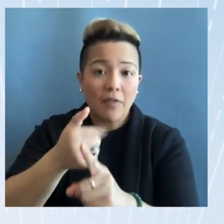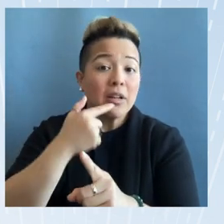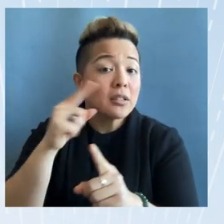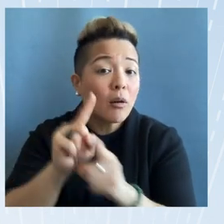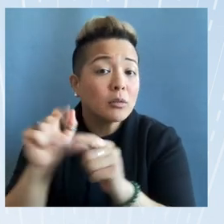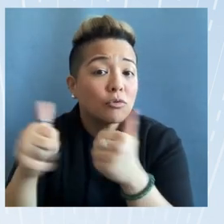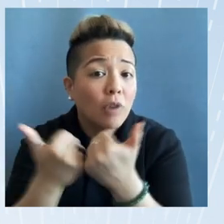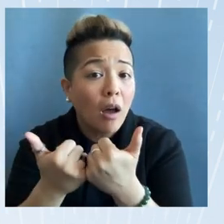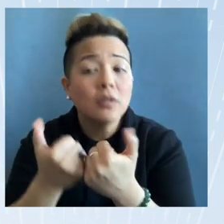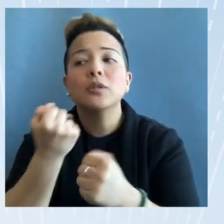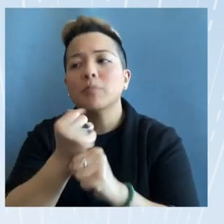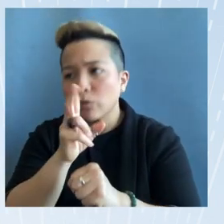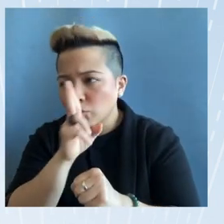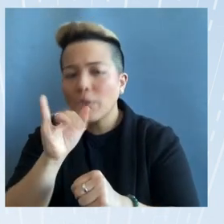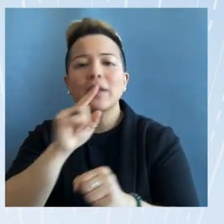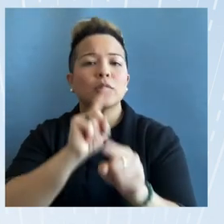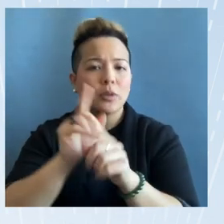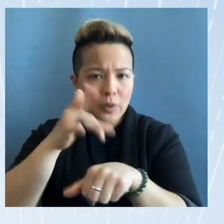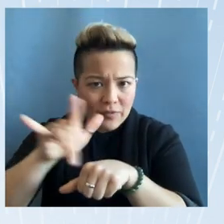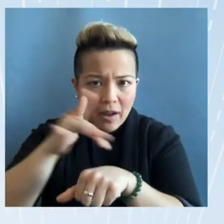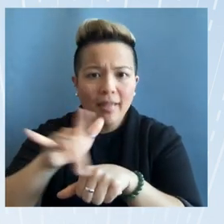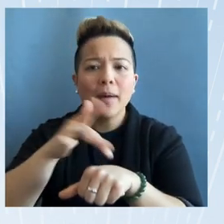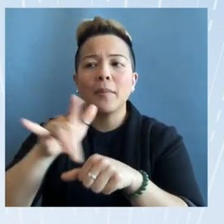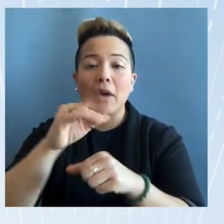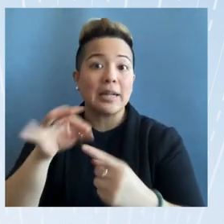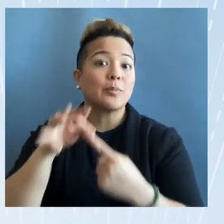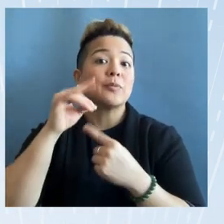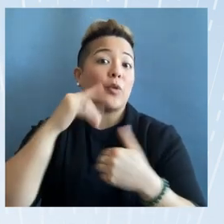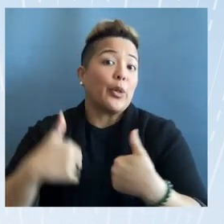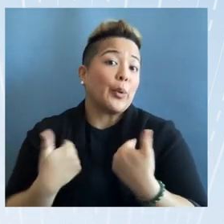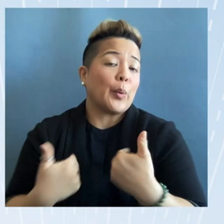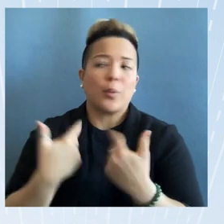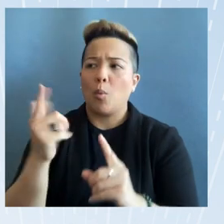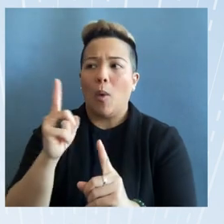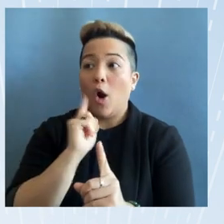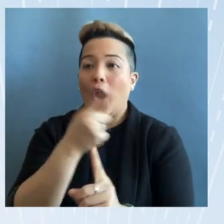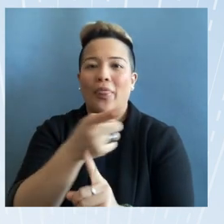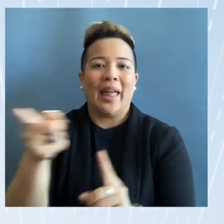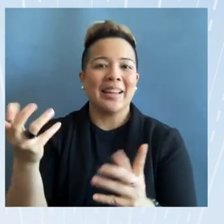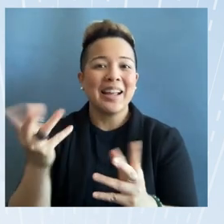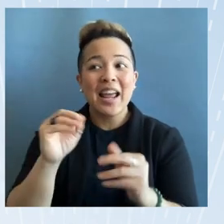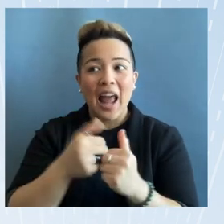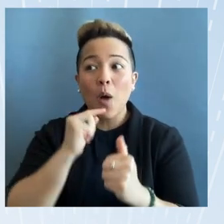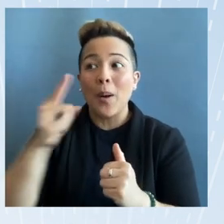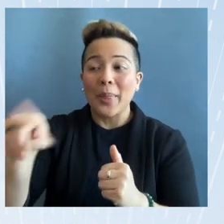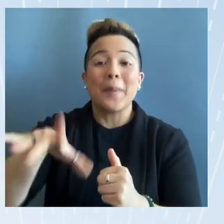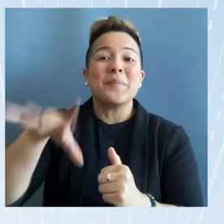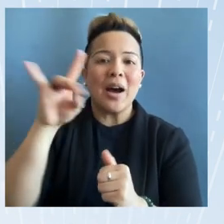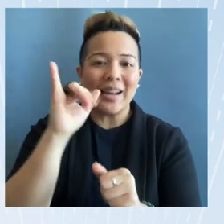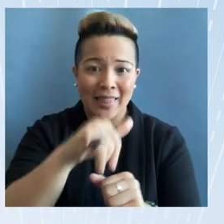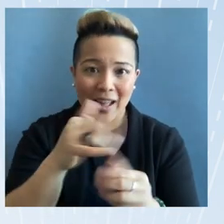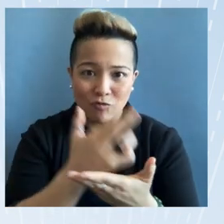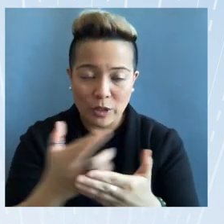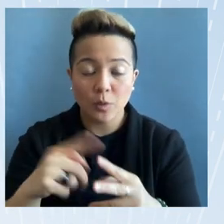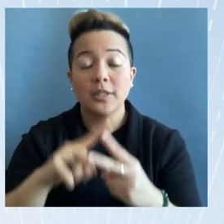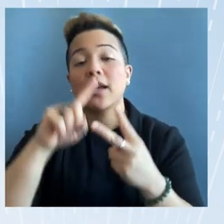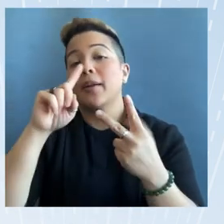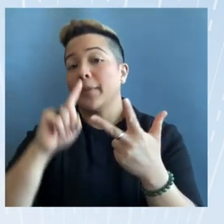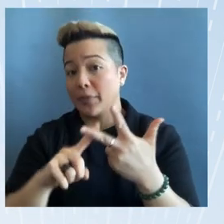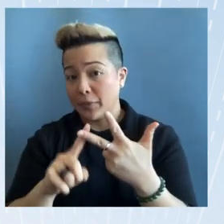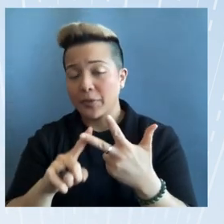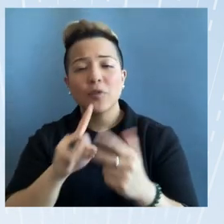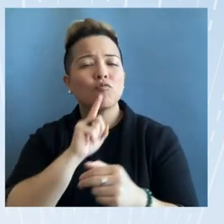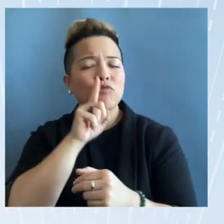and making sure that that's available, and especially for the youth, like where are they and how are they finding it? And then really thinking